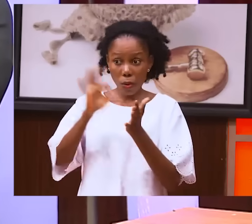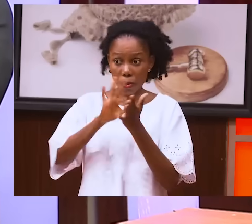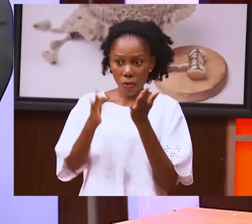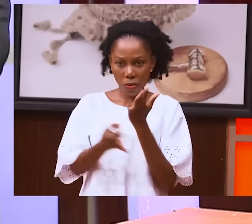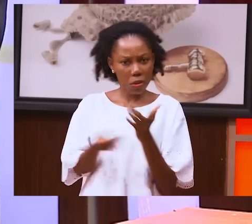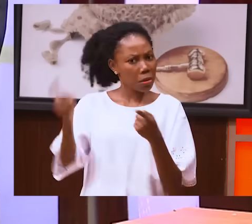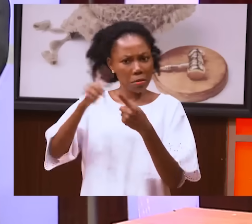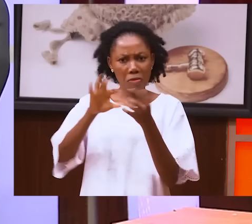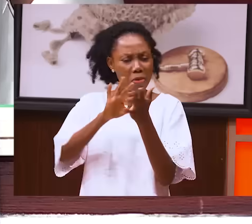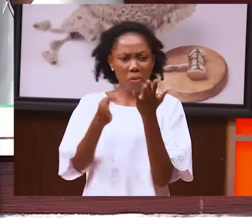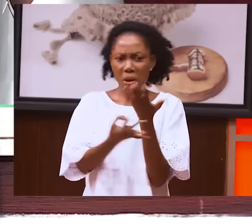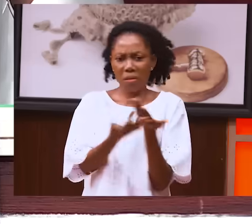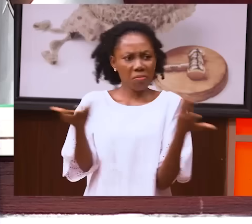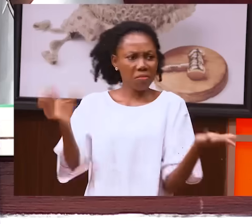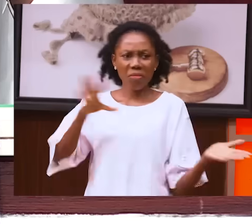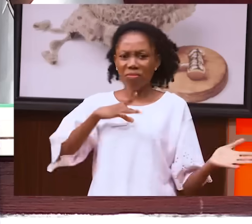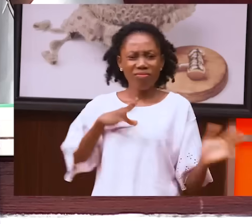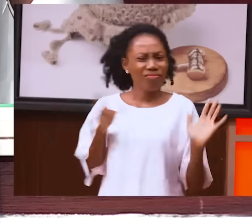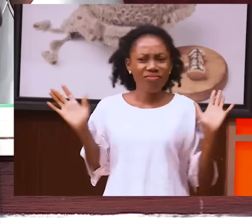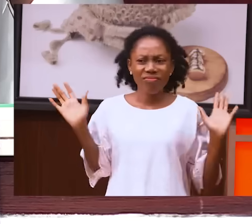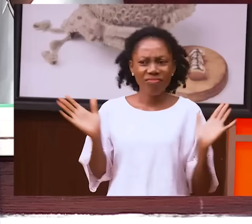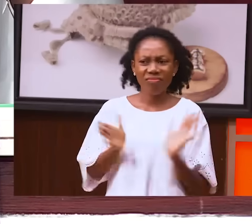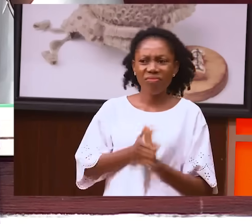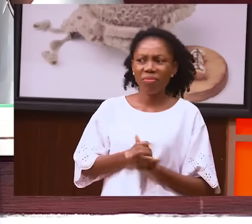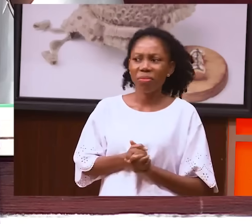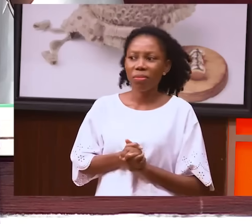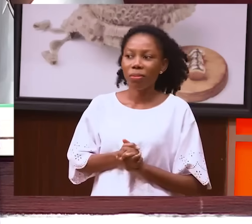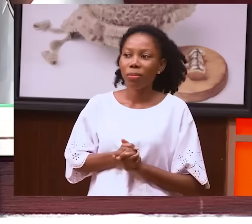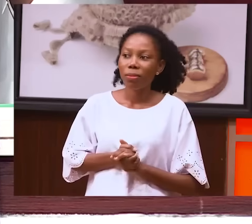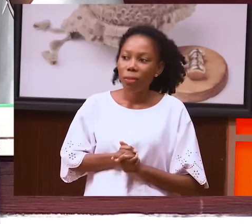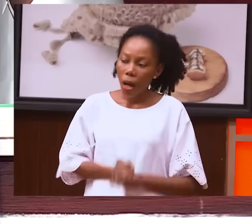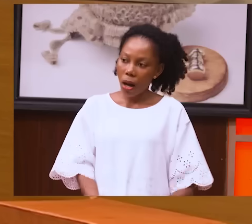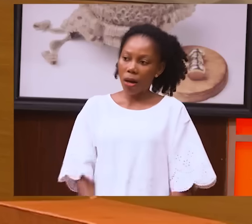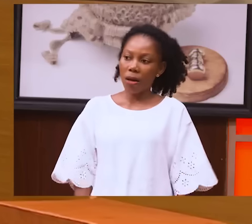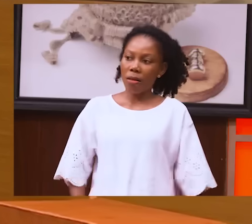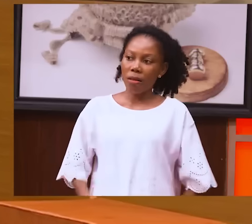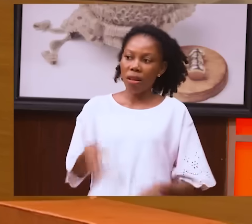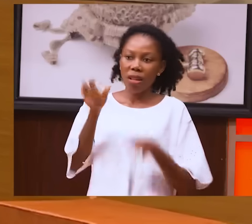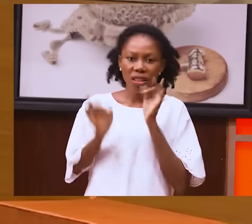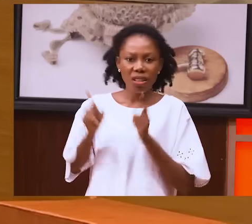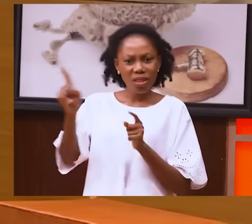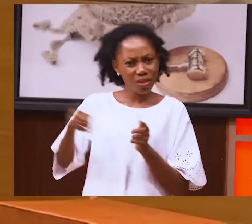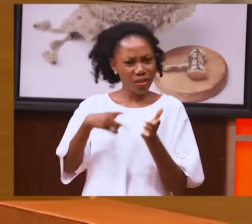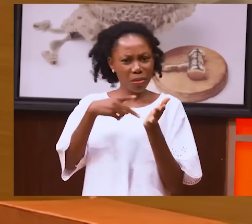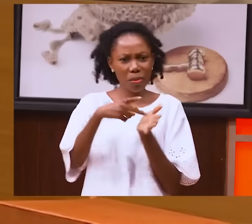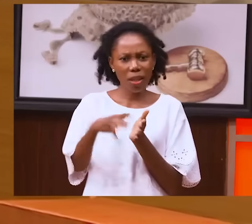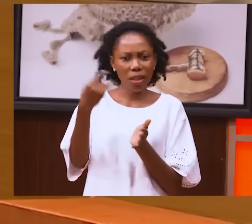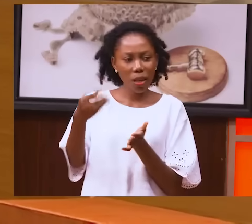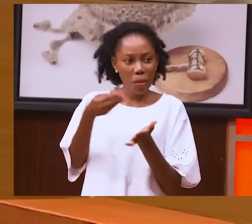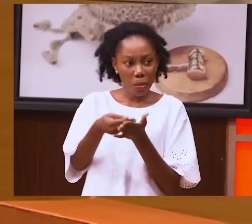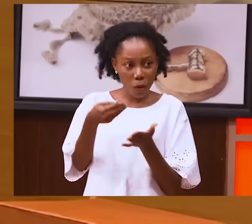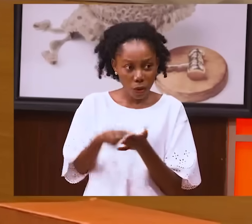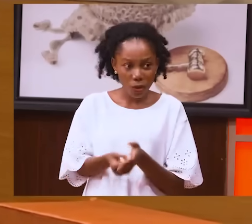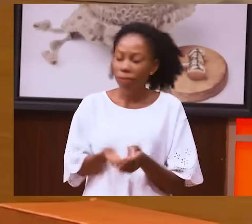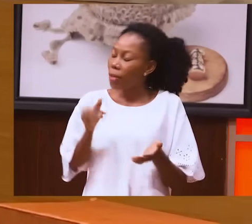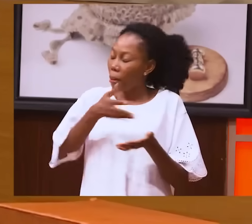February. We can give him that. I think that's very fair. if I pay the money, now that means I don't have any money to go and rent house elsewhere again. So